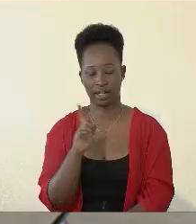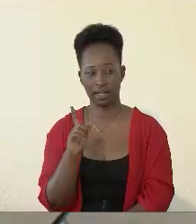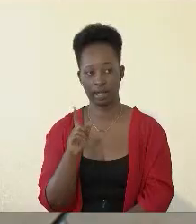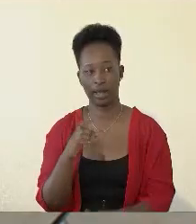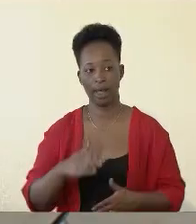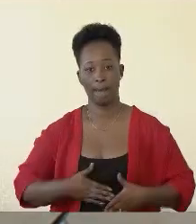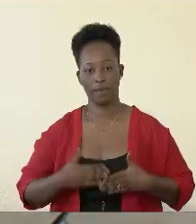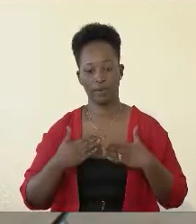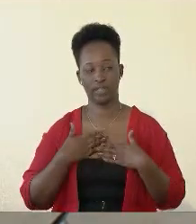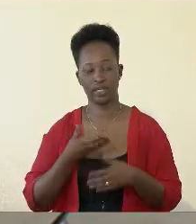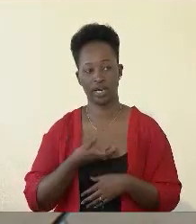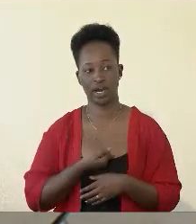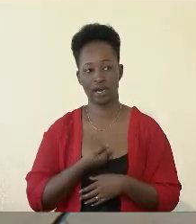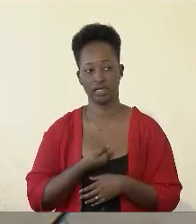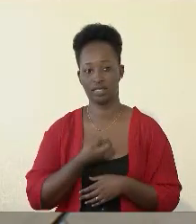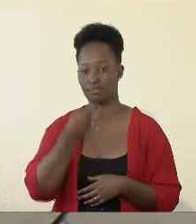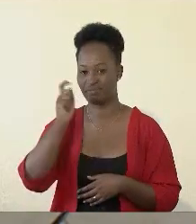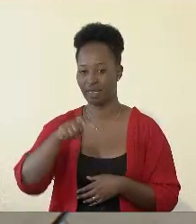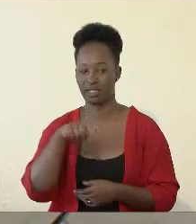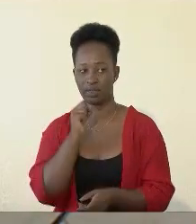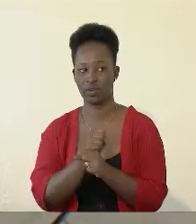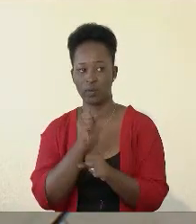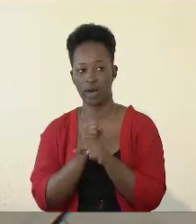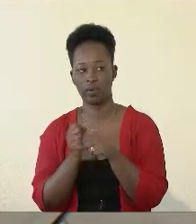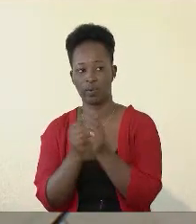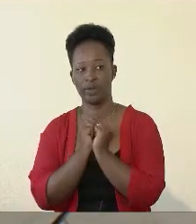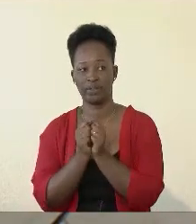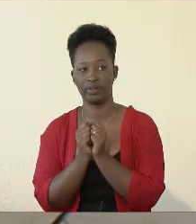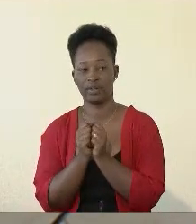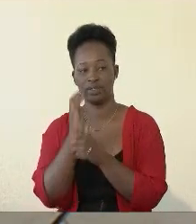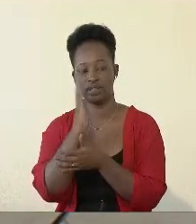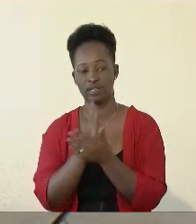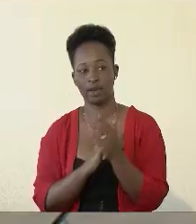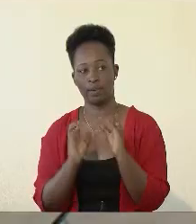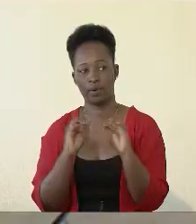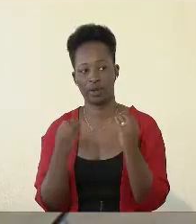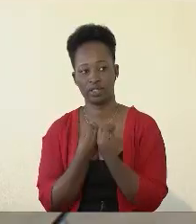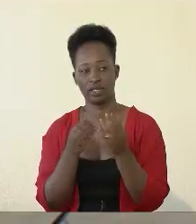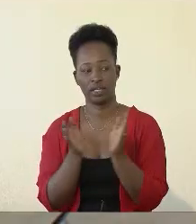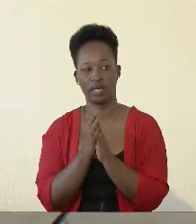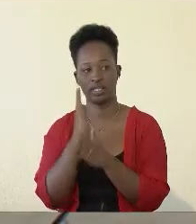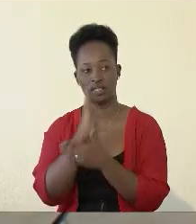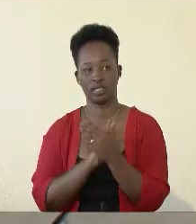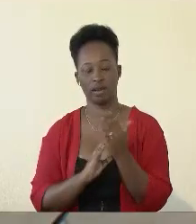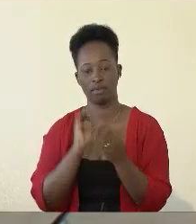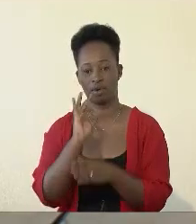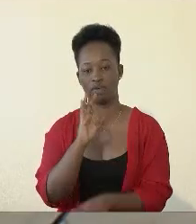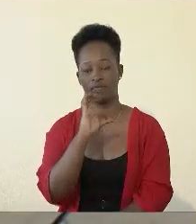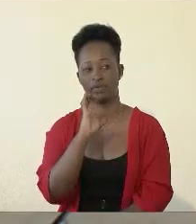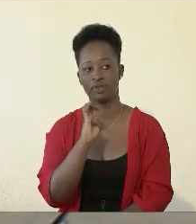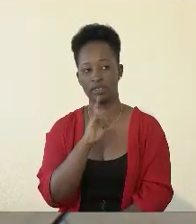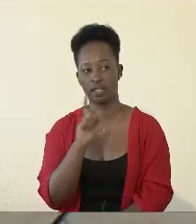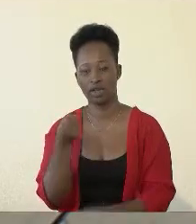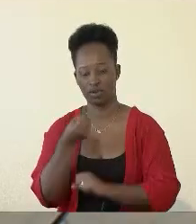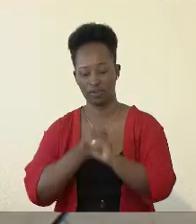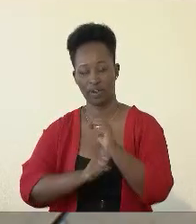the body has to work in hand with some of the organs and some of the cells to